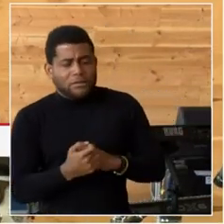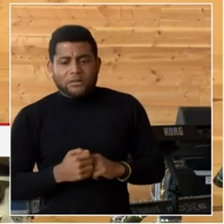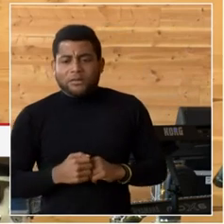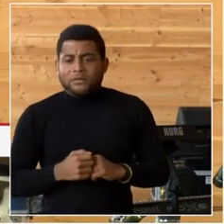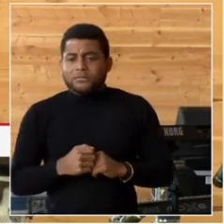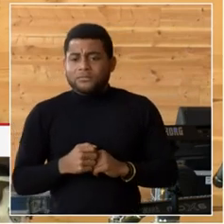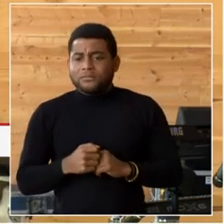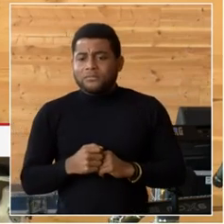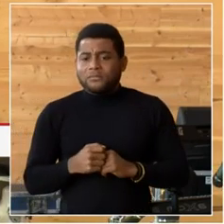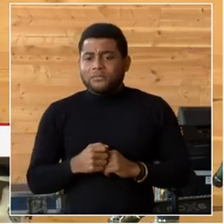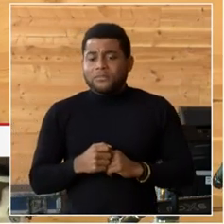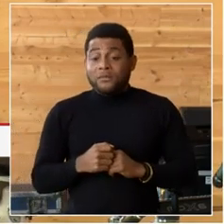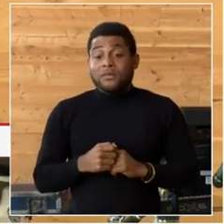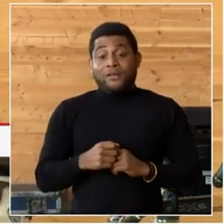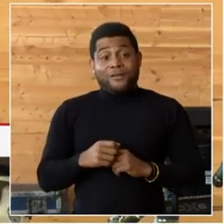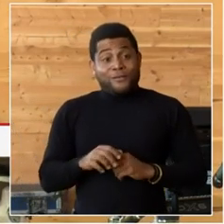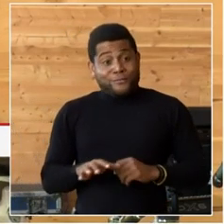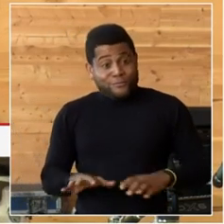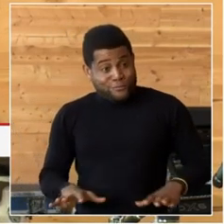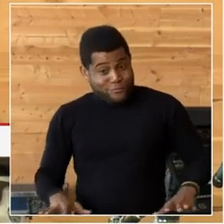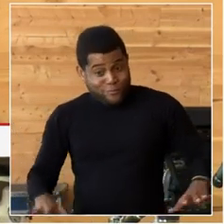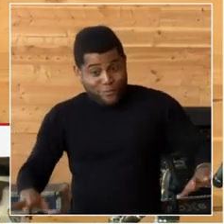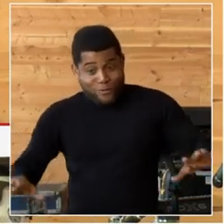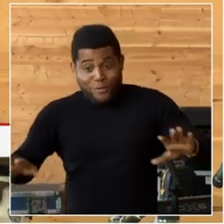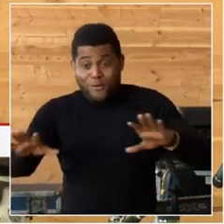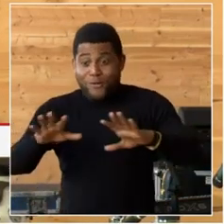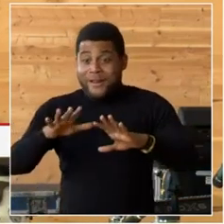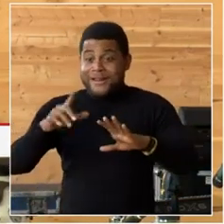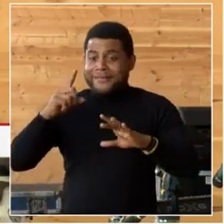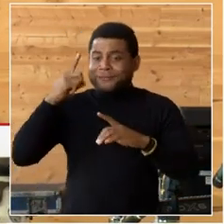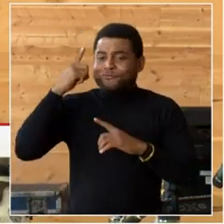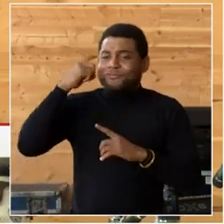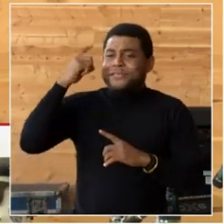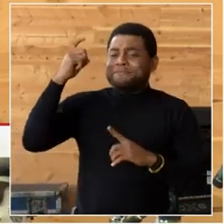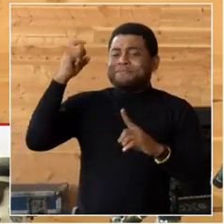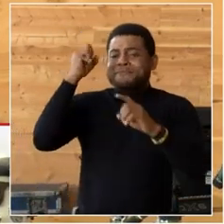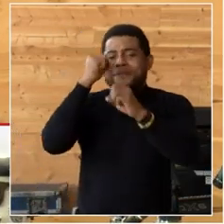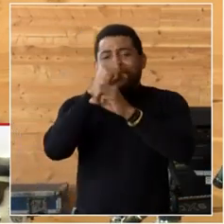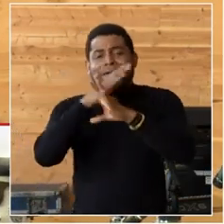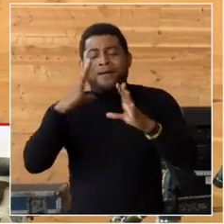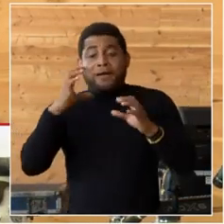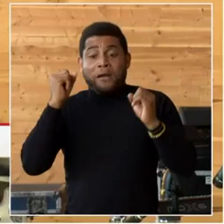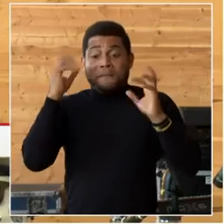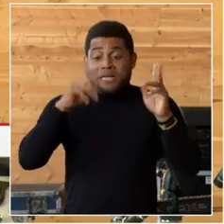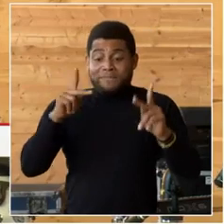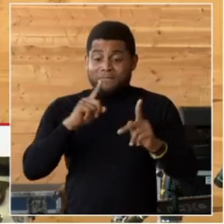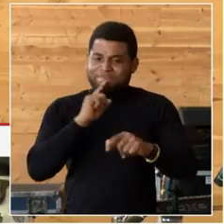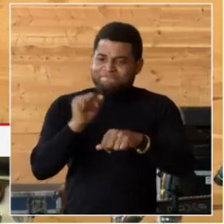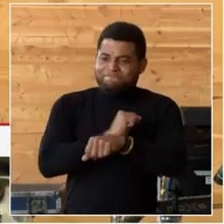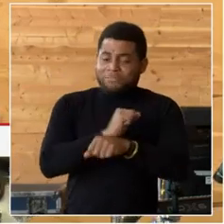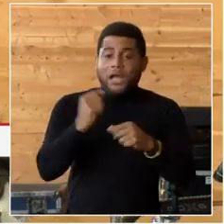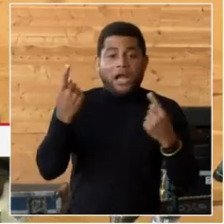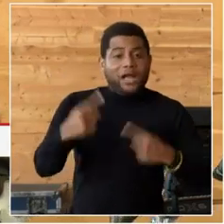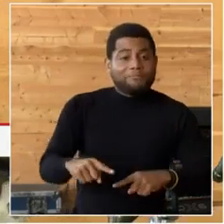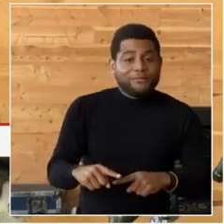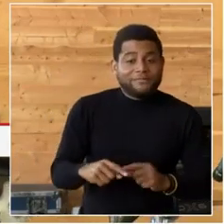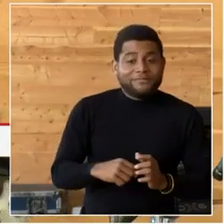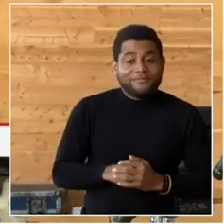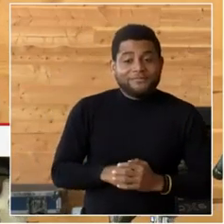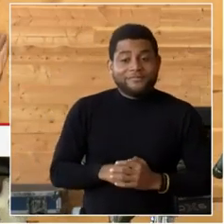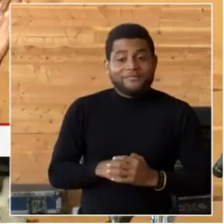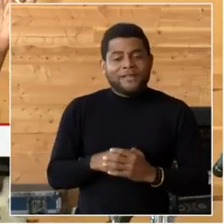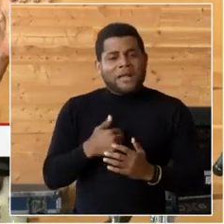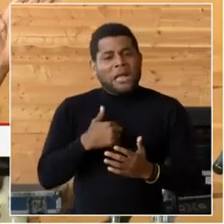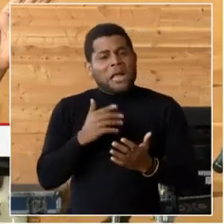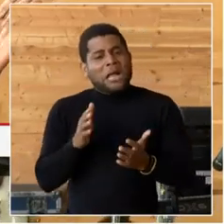You all are the dreams of many personified. So I'm going to ask you this one favor.